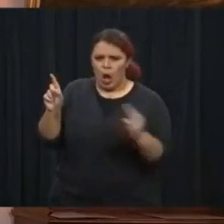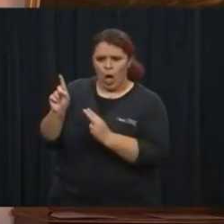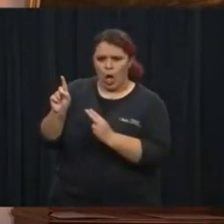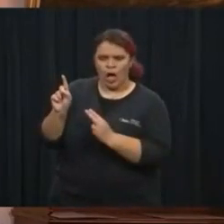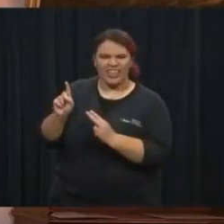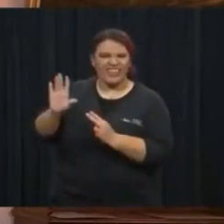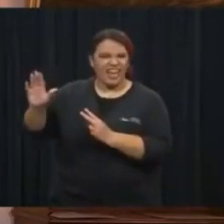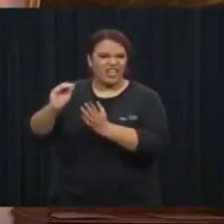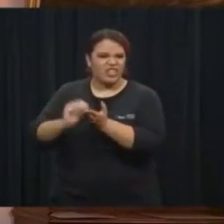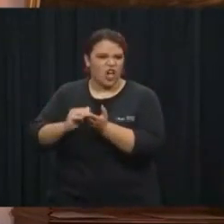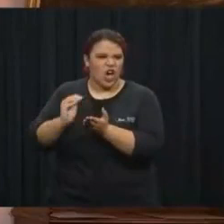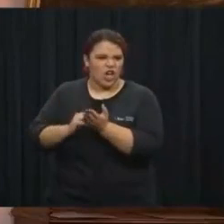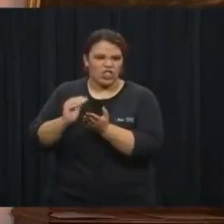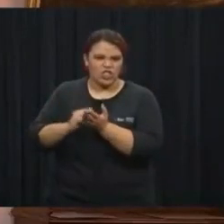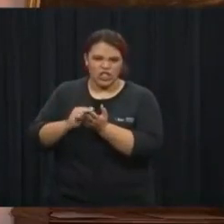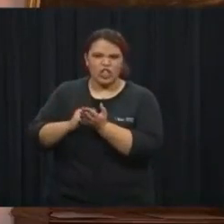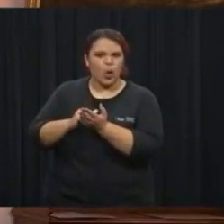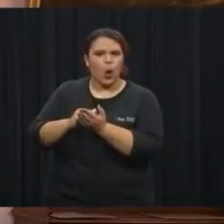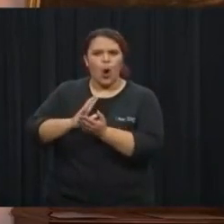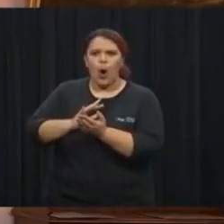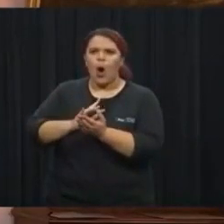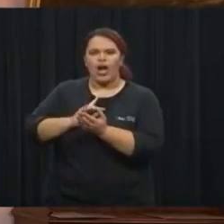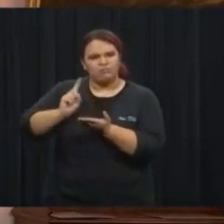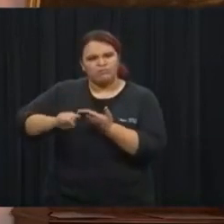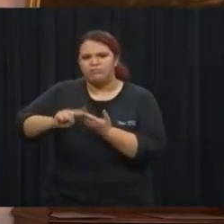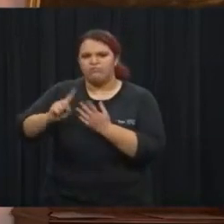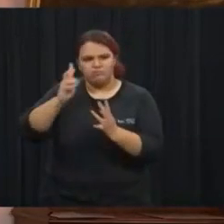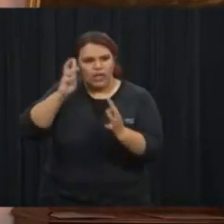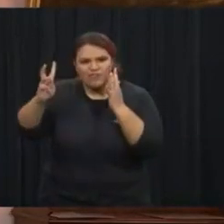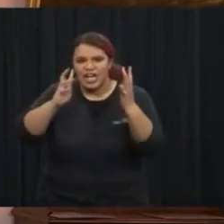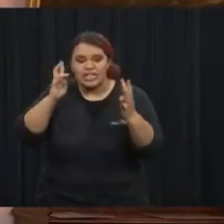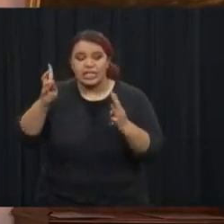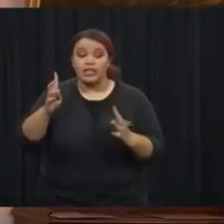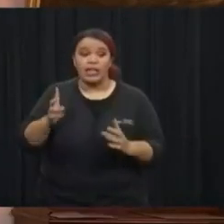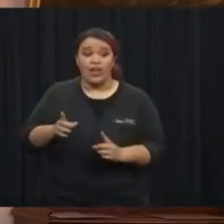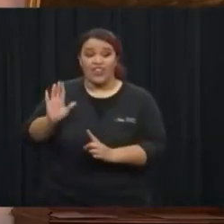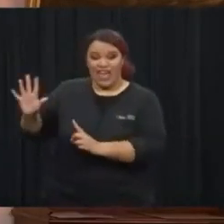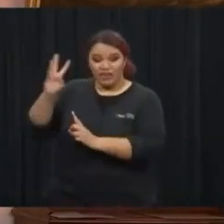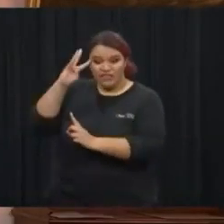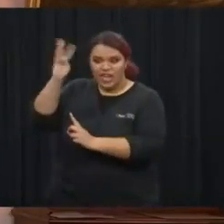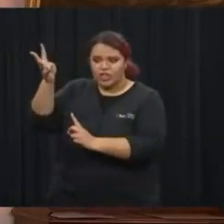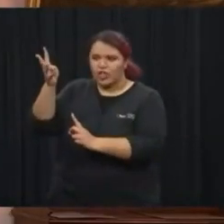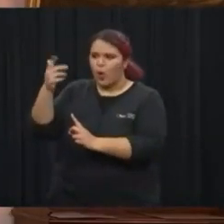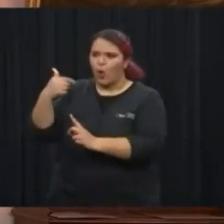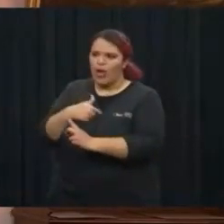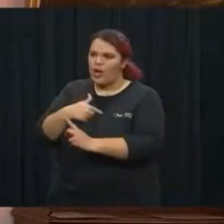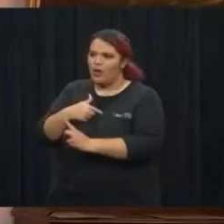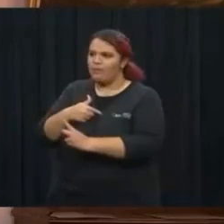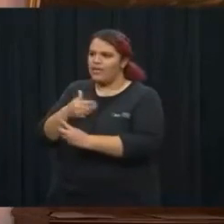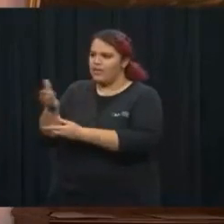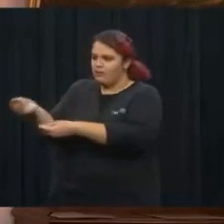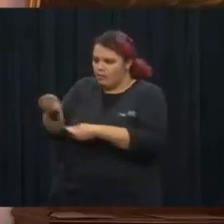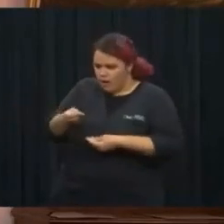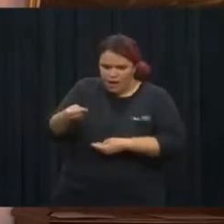Ohio as was predicted. So these hospitals are trying to figure out